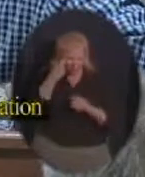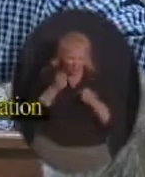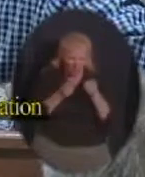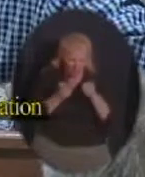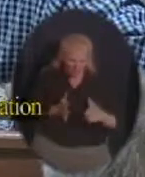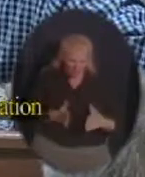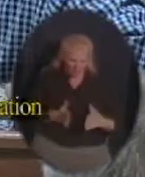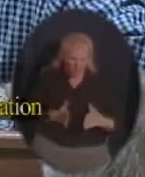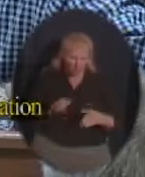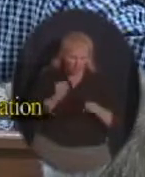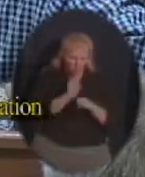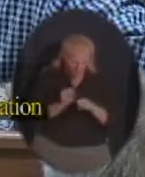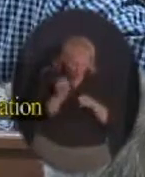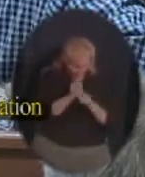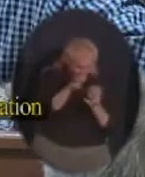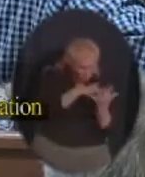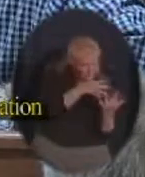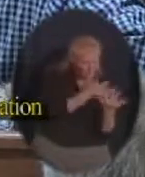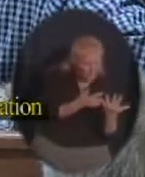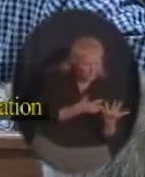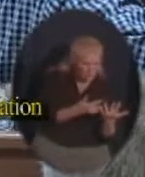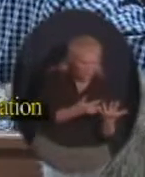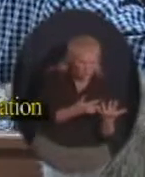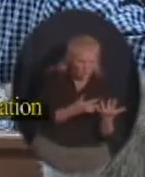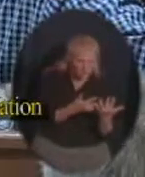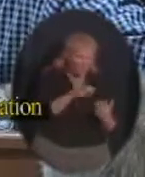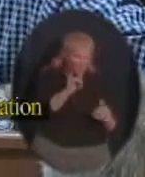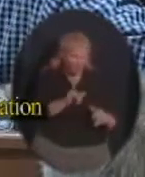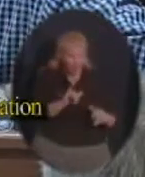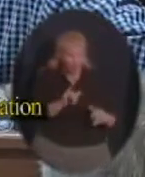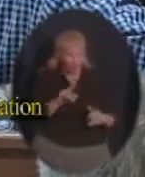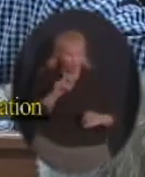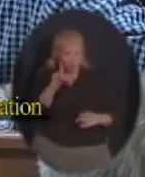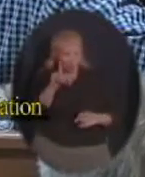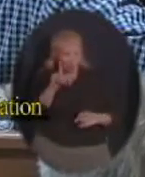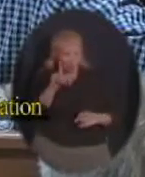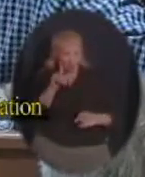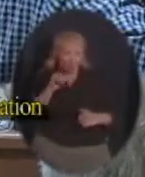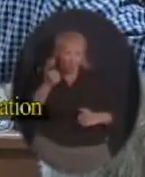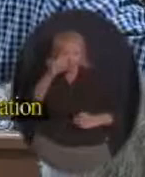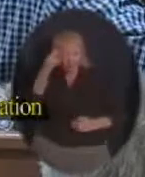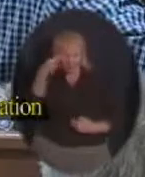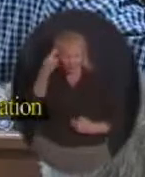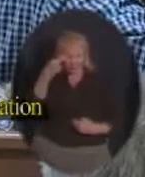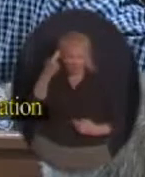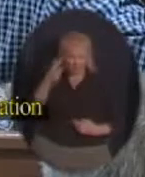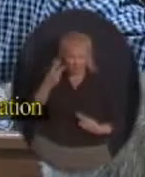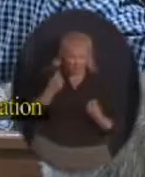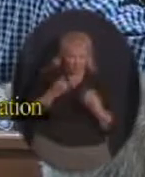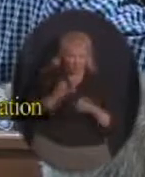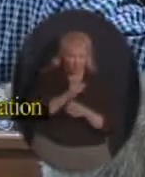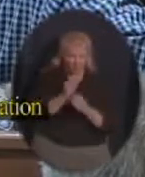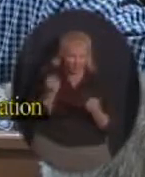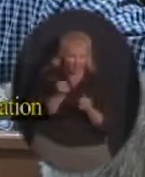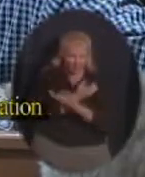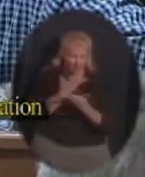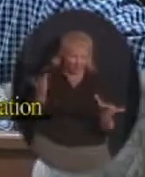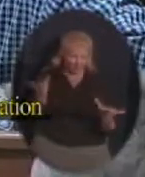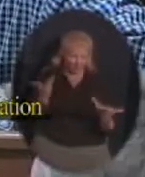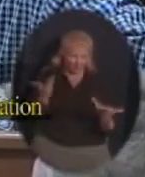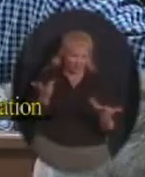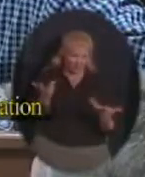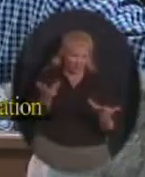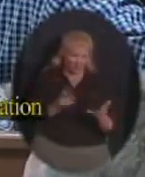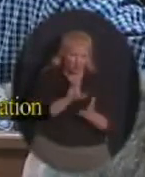scheduling. And so that was one of kind of the other motives for looking at trying to get everything to a 30 or